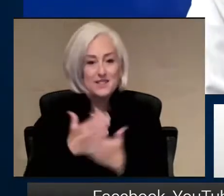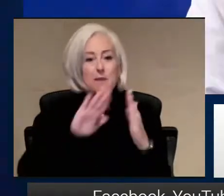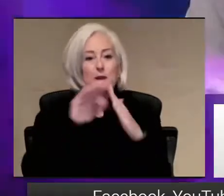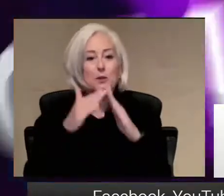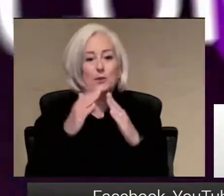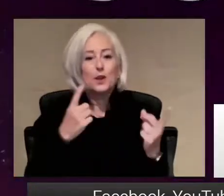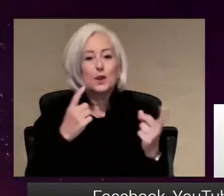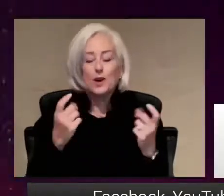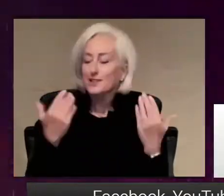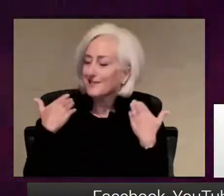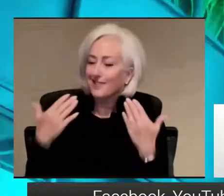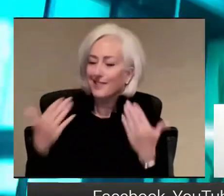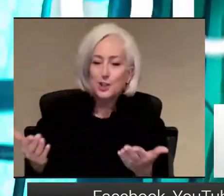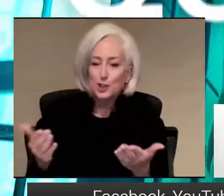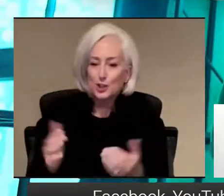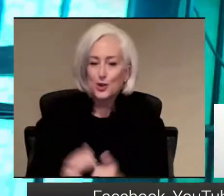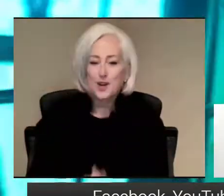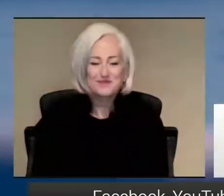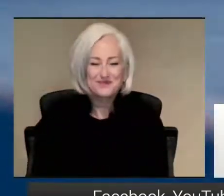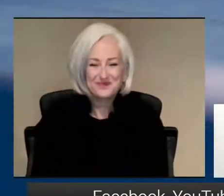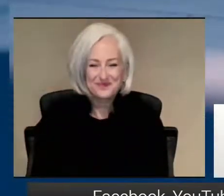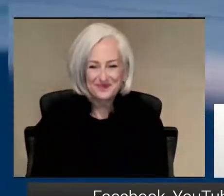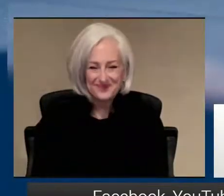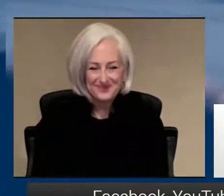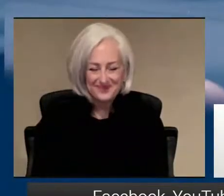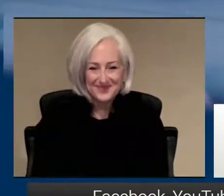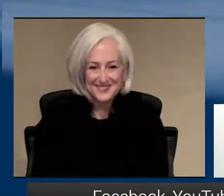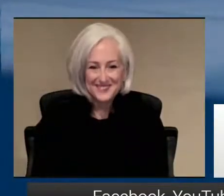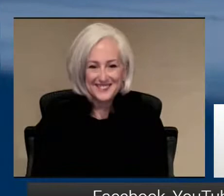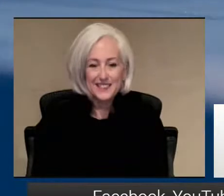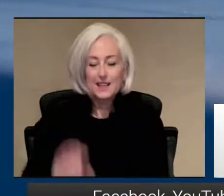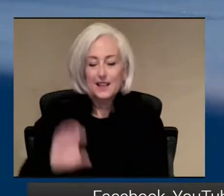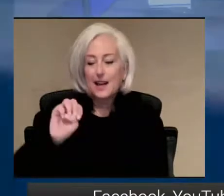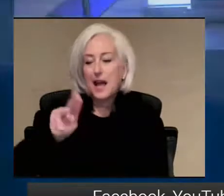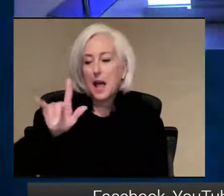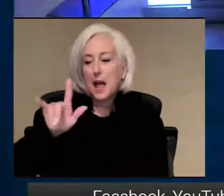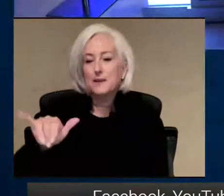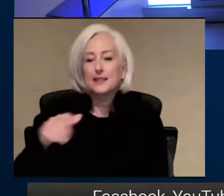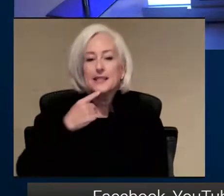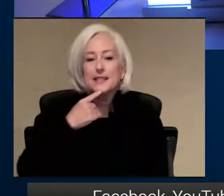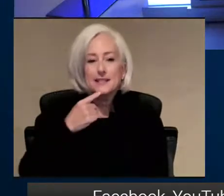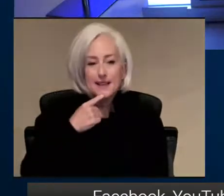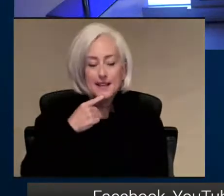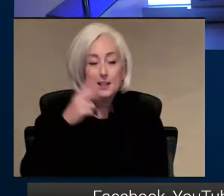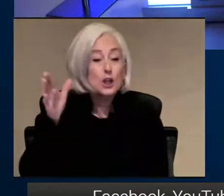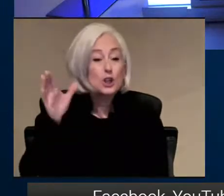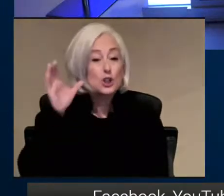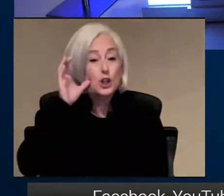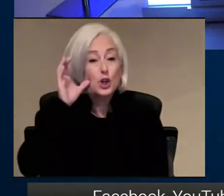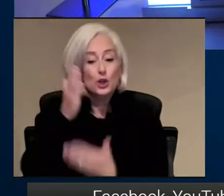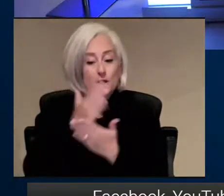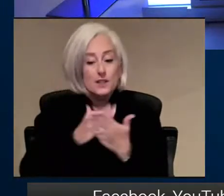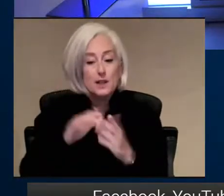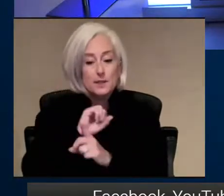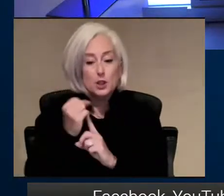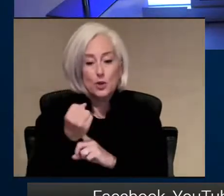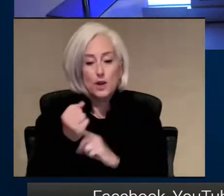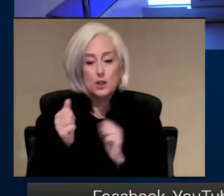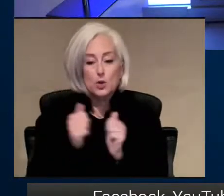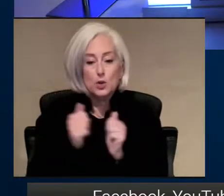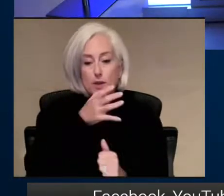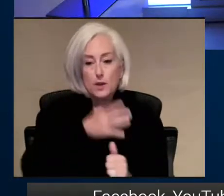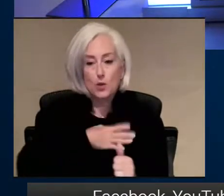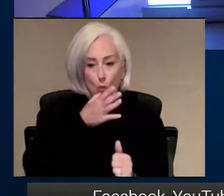Let's rock and roll there. Okay, let's do it. So Emily says she's heard of some scenarios with women and pain, and